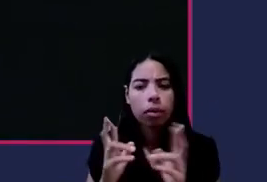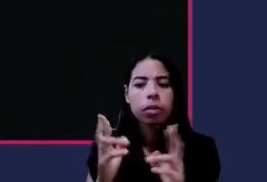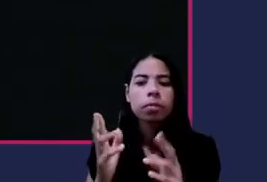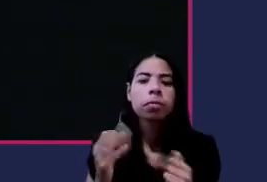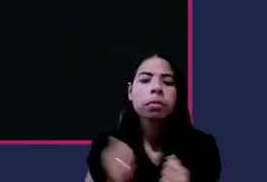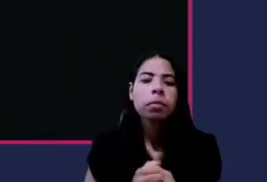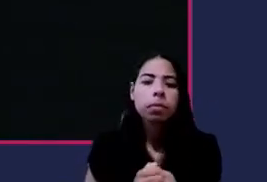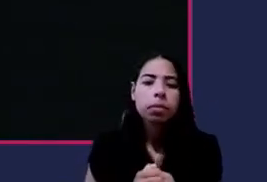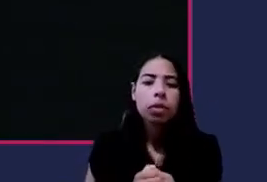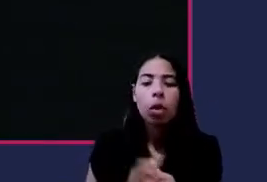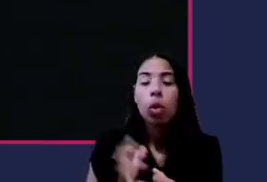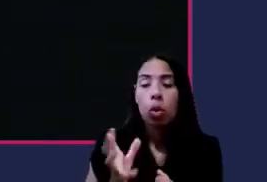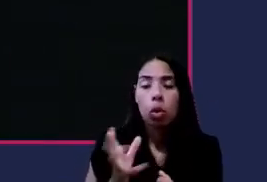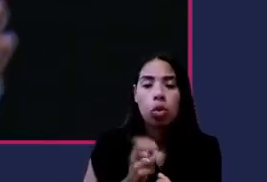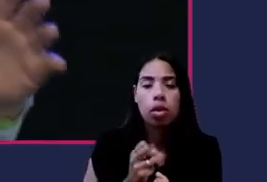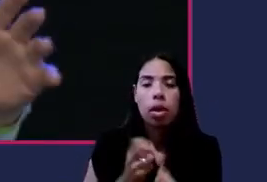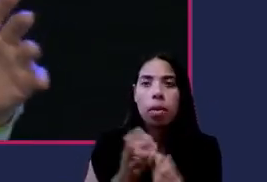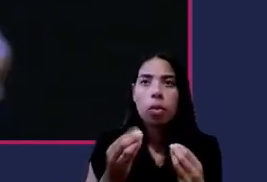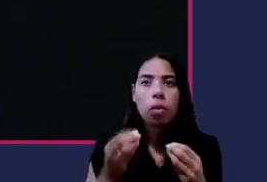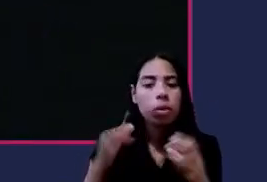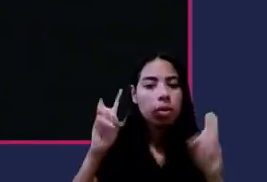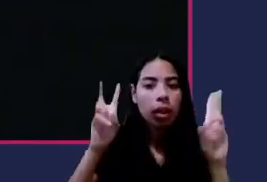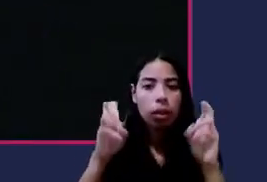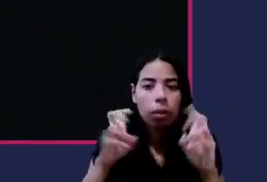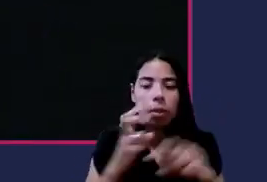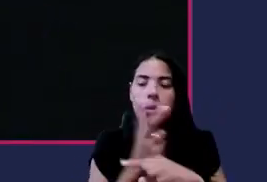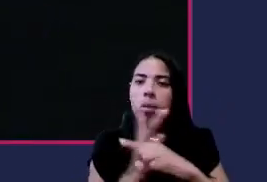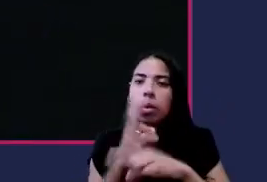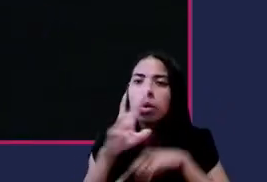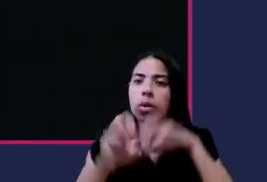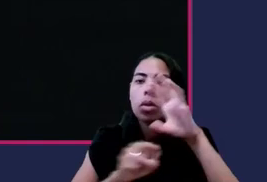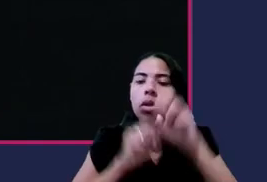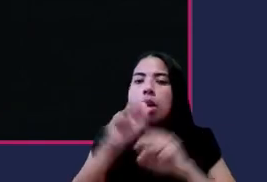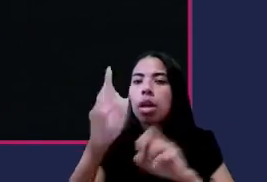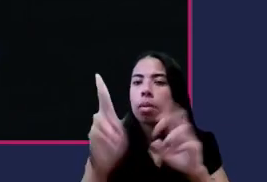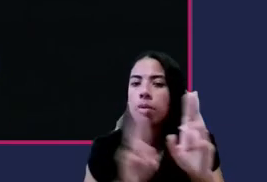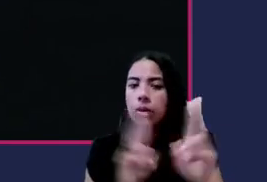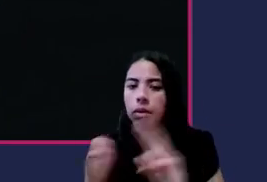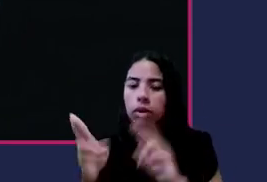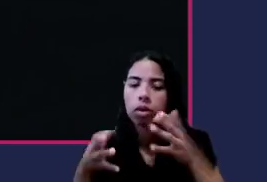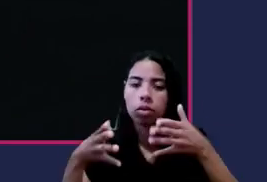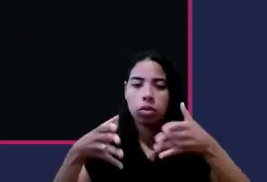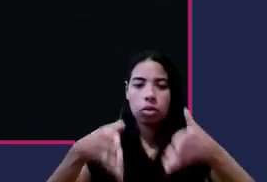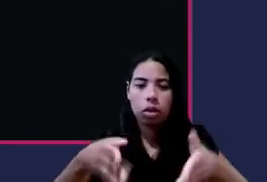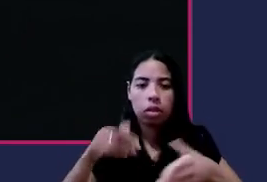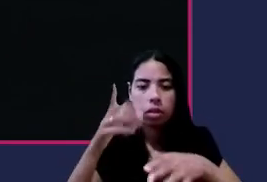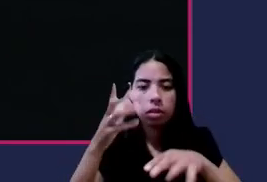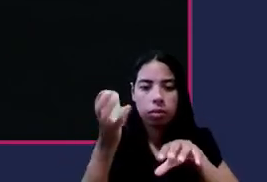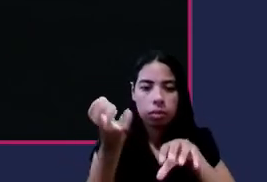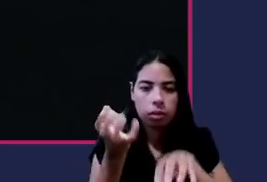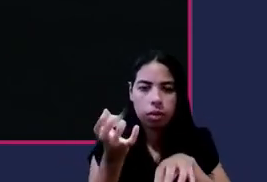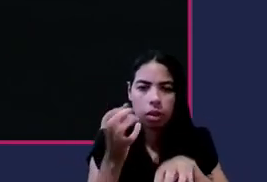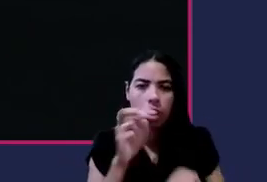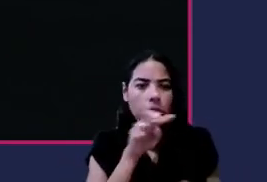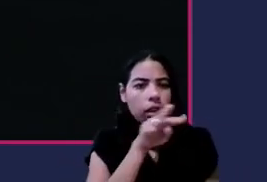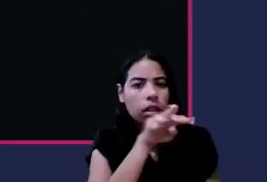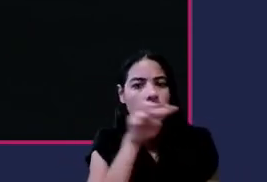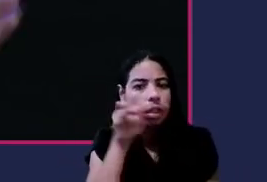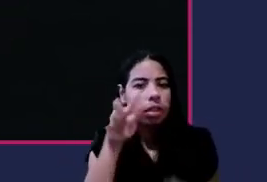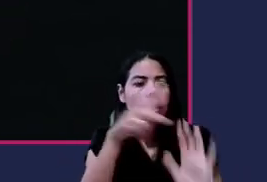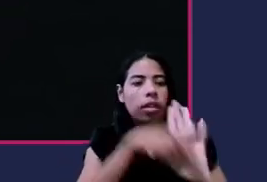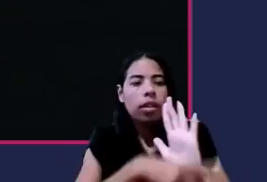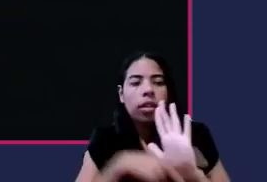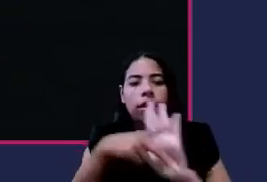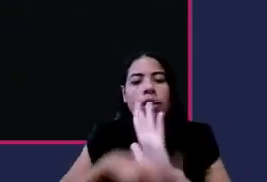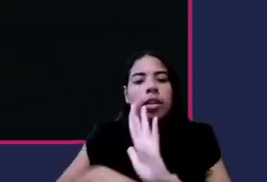paths, seek answers, like you said. I really like this topic. When I got to Parliament, I saw